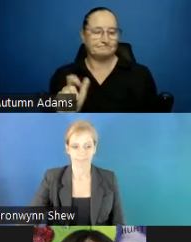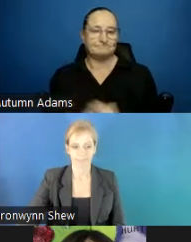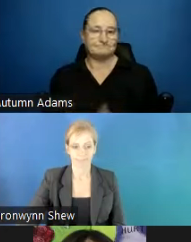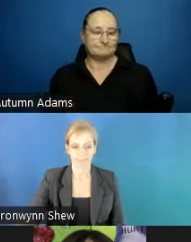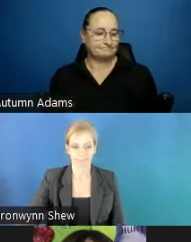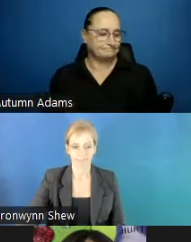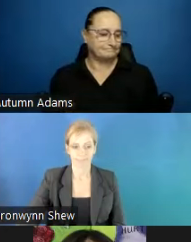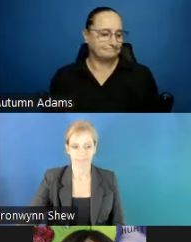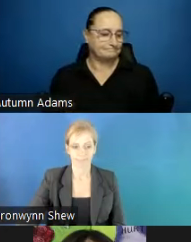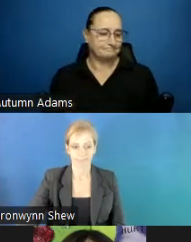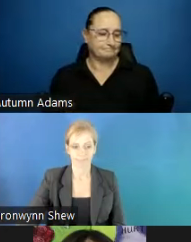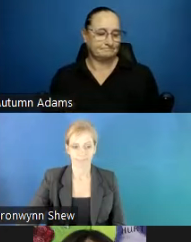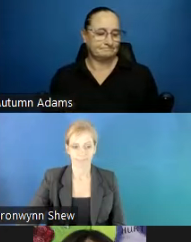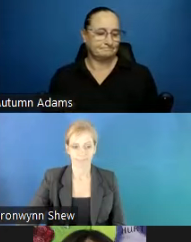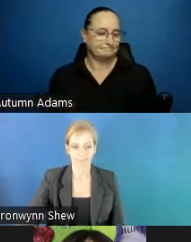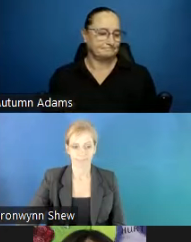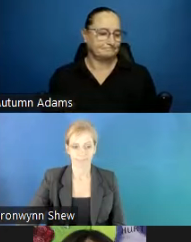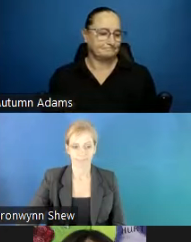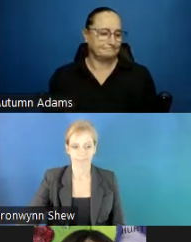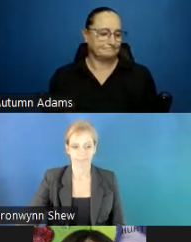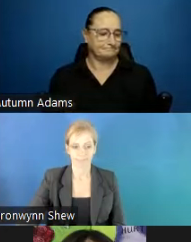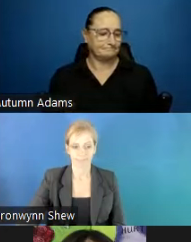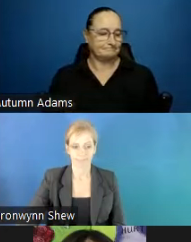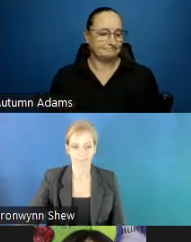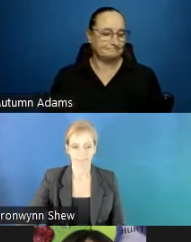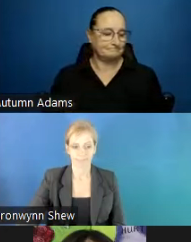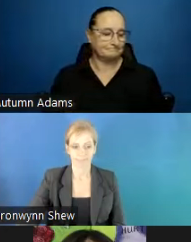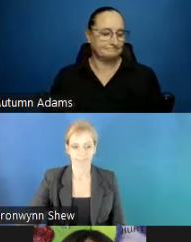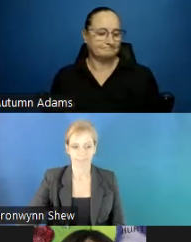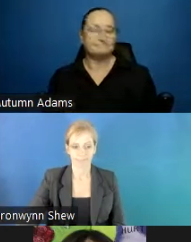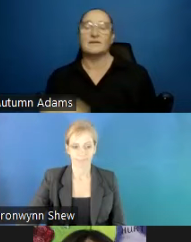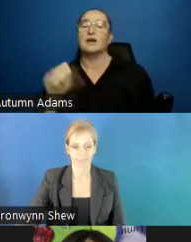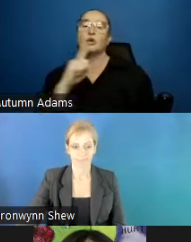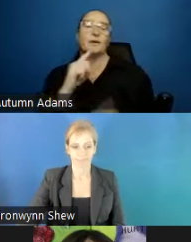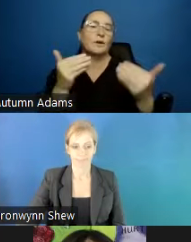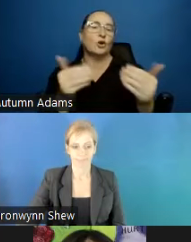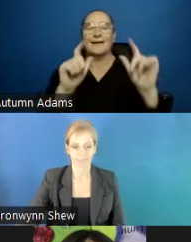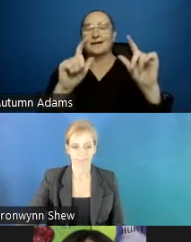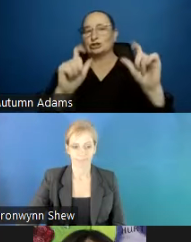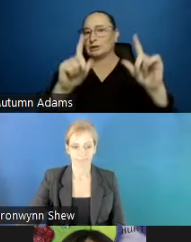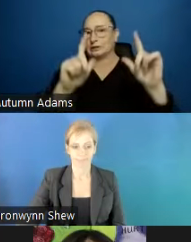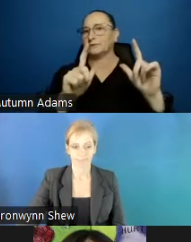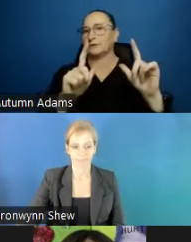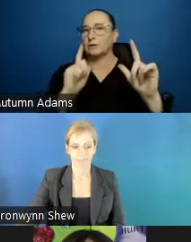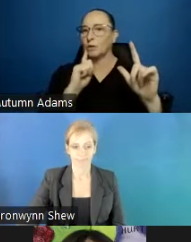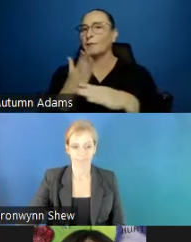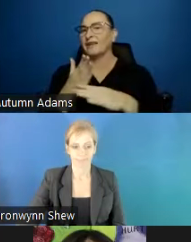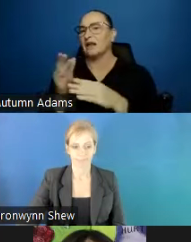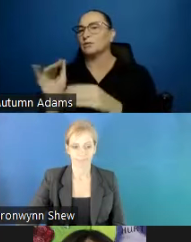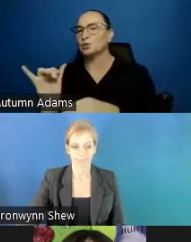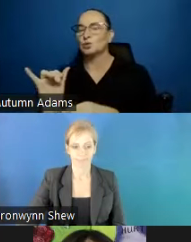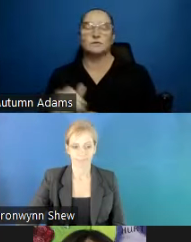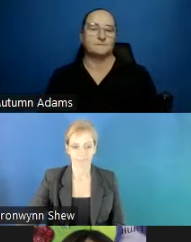So this is the contact information, and you'll receive this later as well. But if you want to go ahead and take a screenshot and save this, then you can.